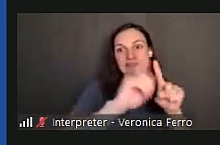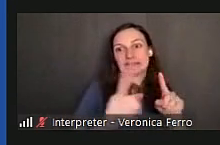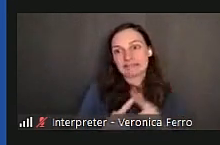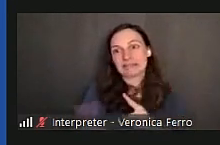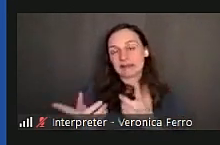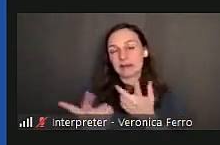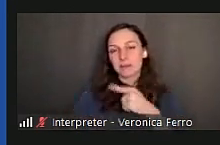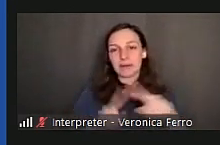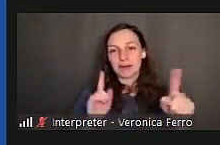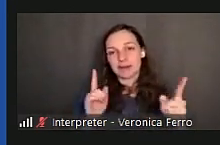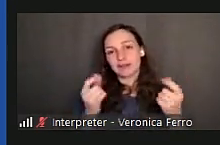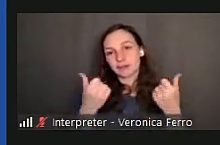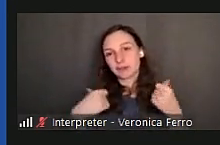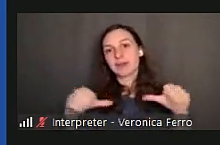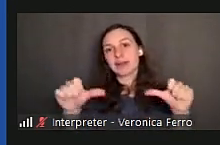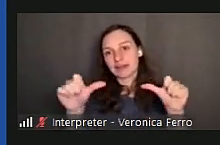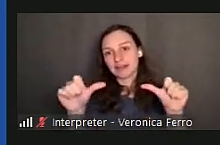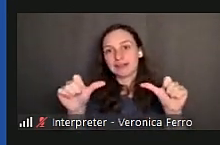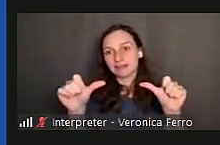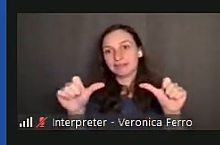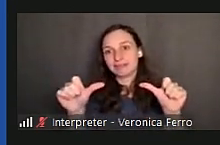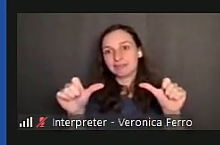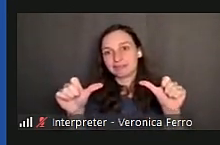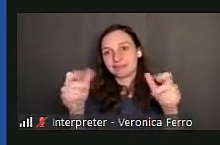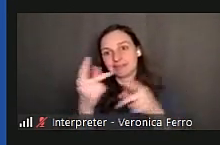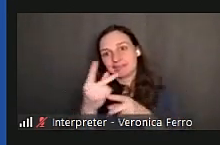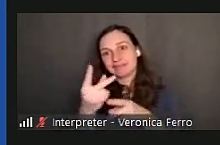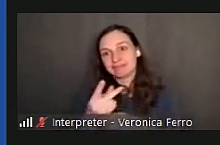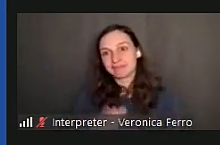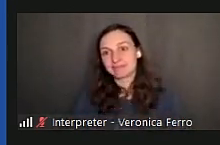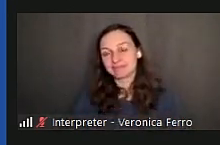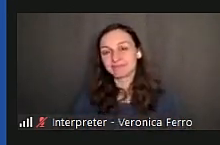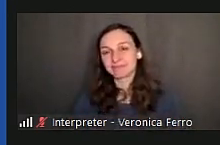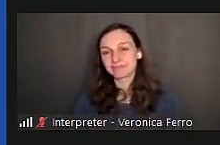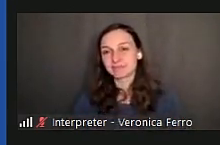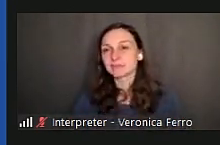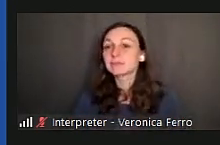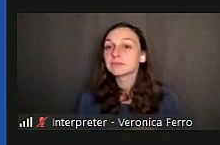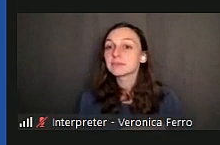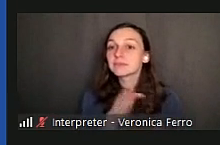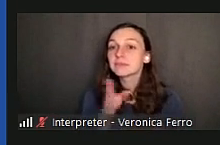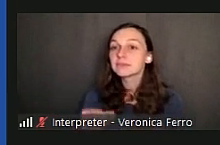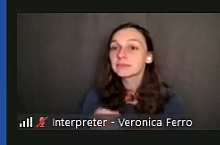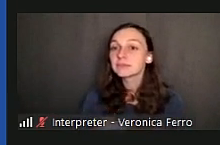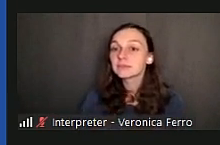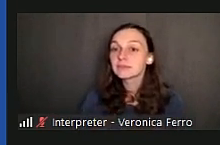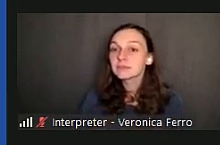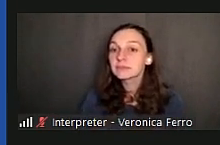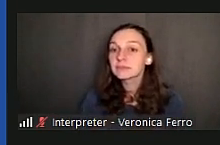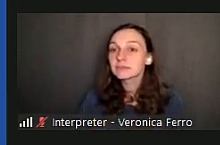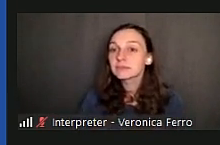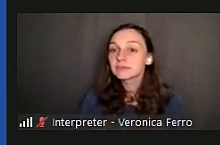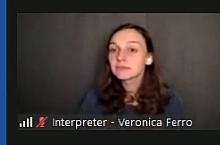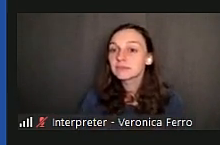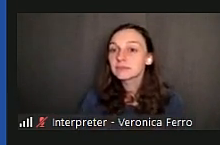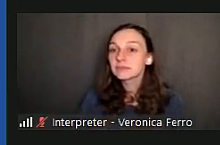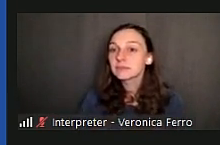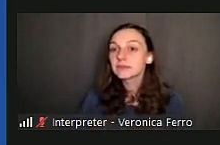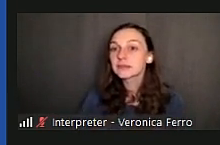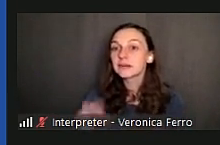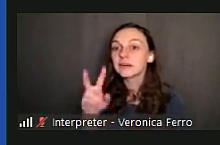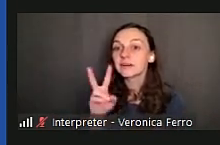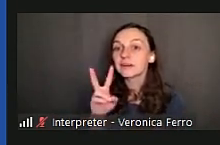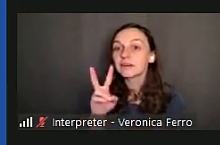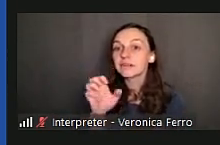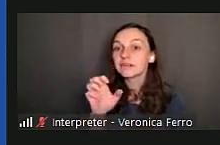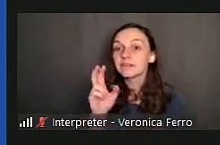Hey, Vinny, go ahead. Yeah, hello, good afternoon. It's Vinny Dalciudice at